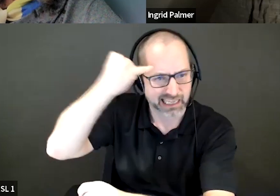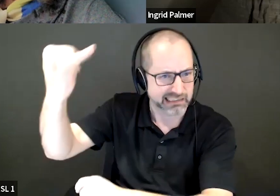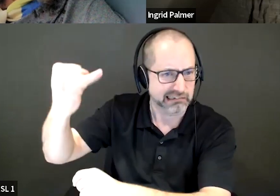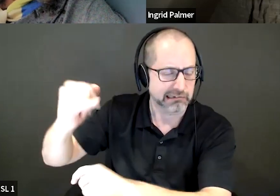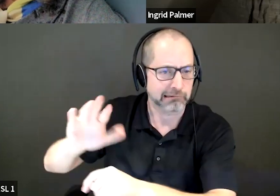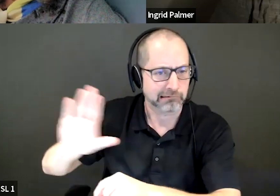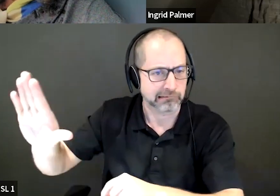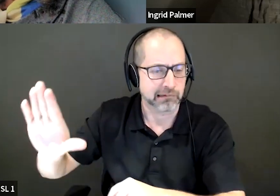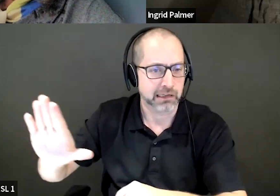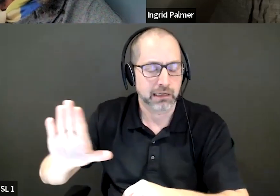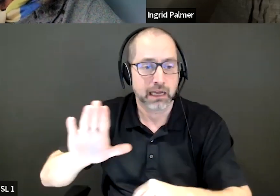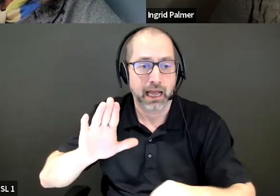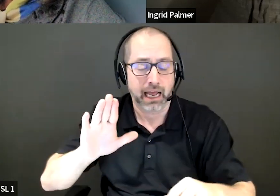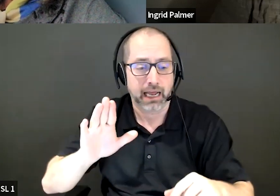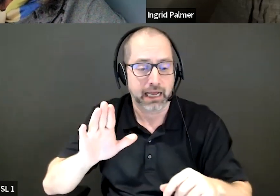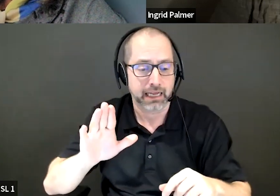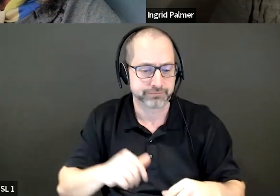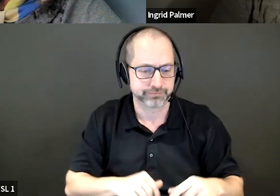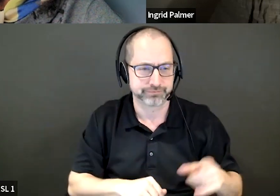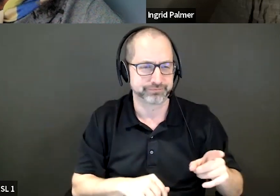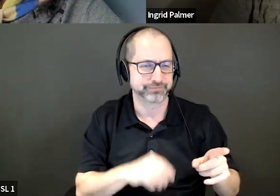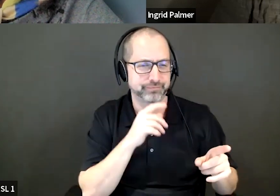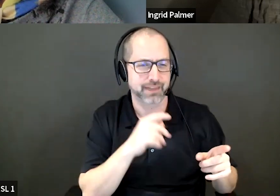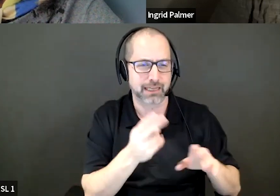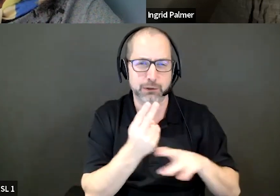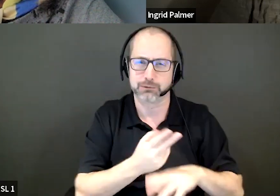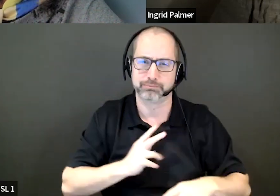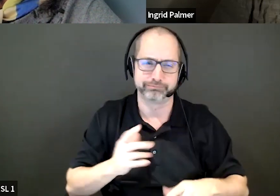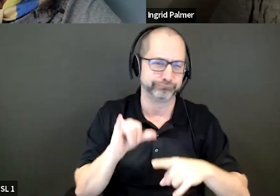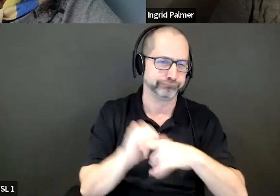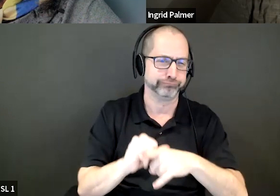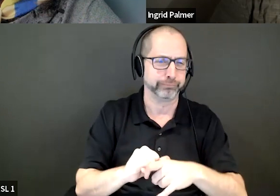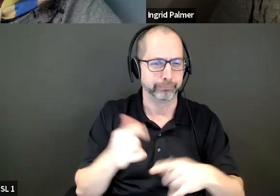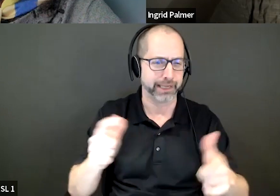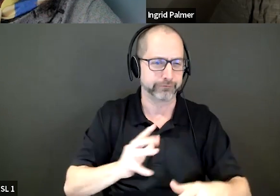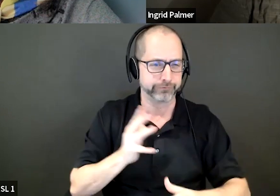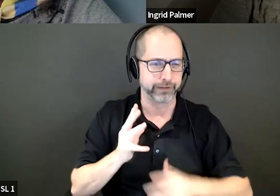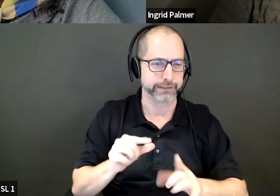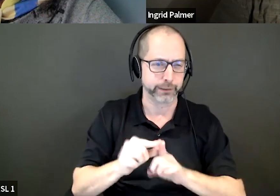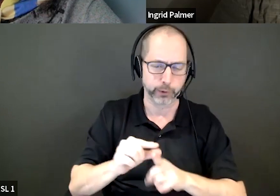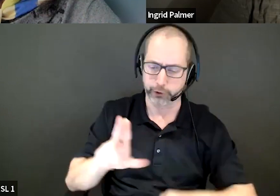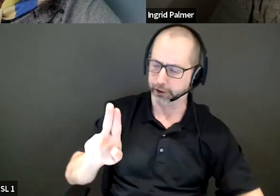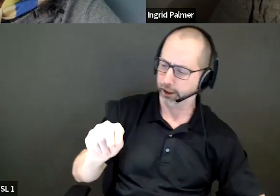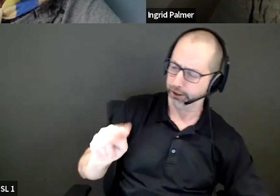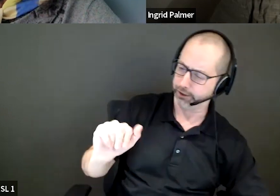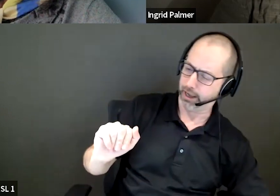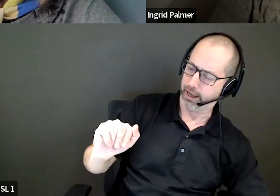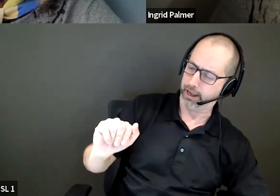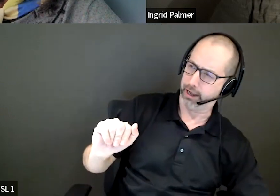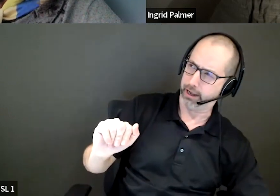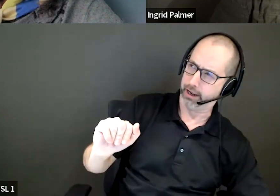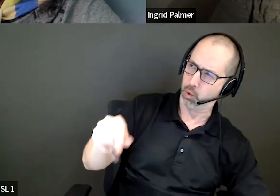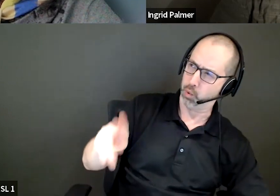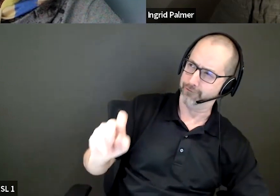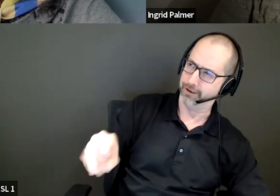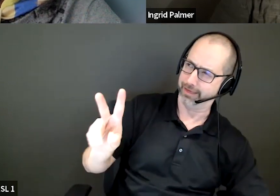see, this is what happens when I use a $75 word, unequivocally state and change our lens in which we